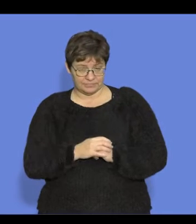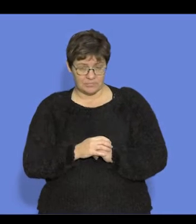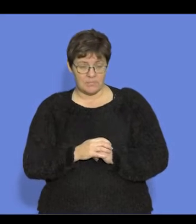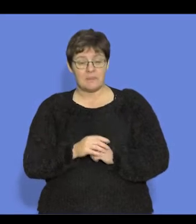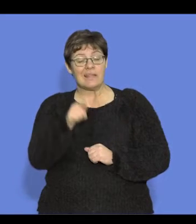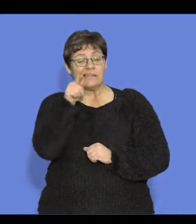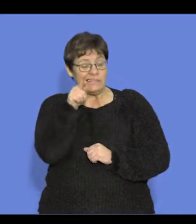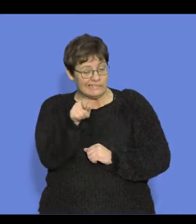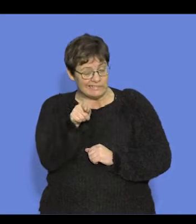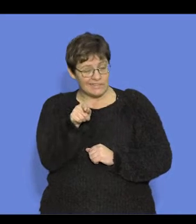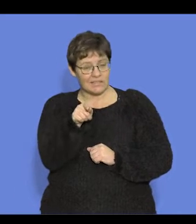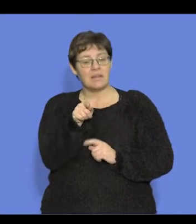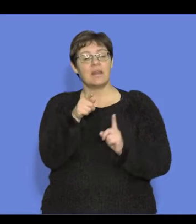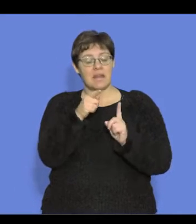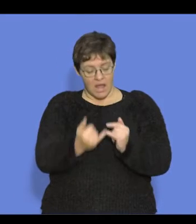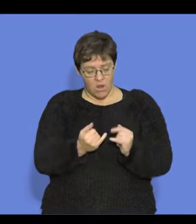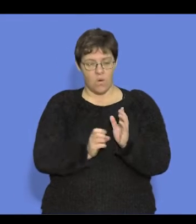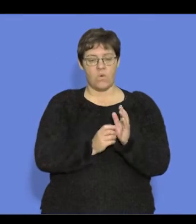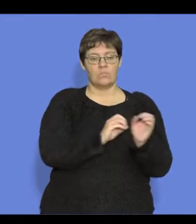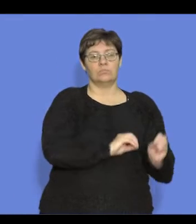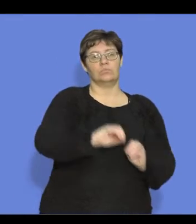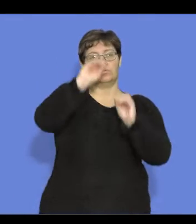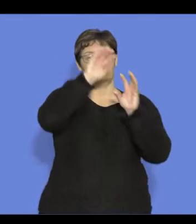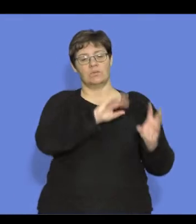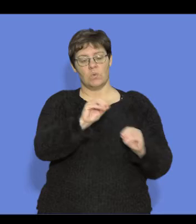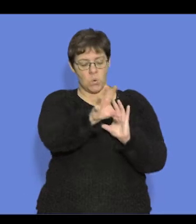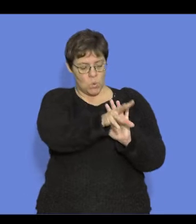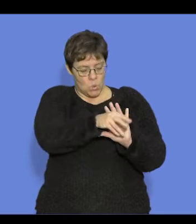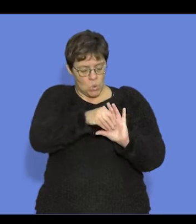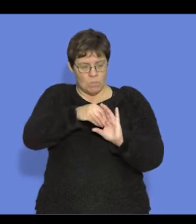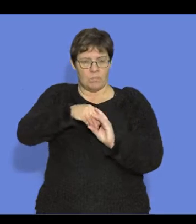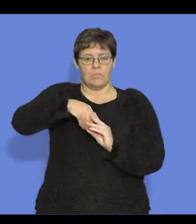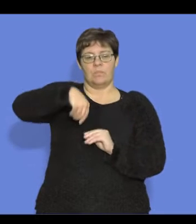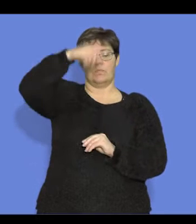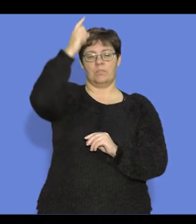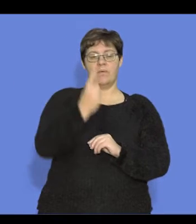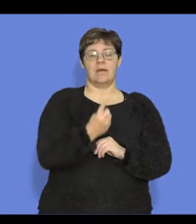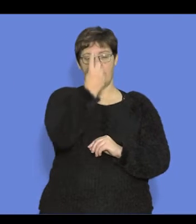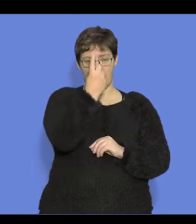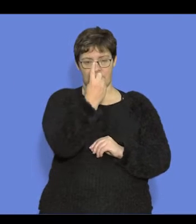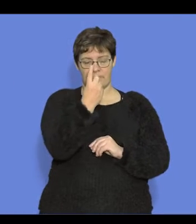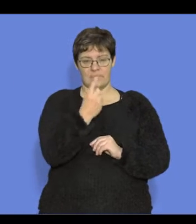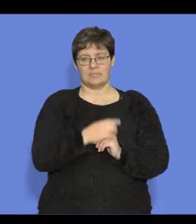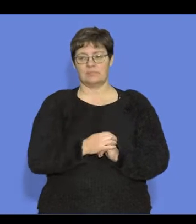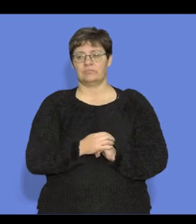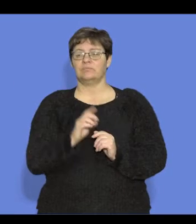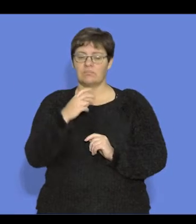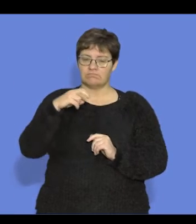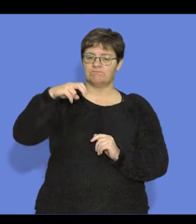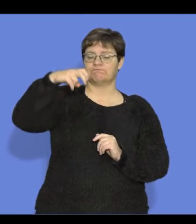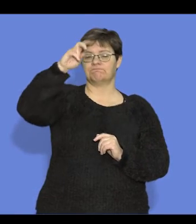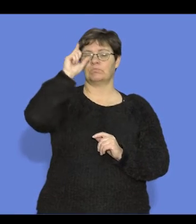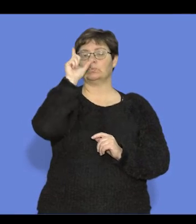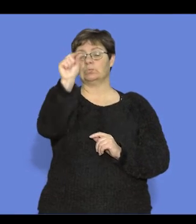xylem vessels, it will then be sucked upwards, and it will start on its journey to